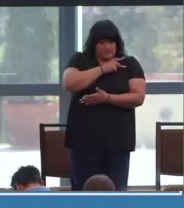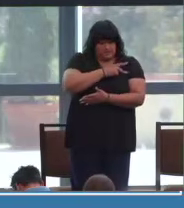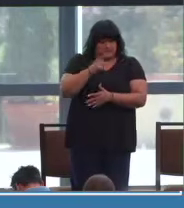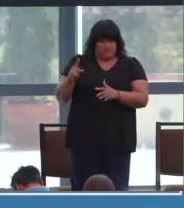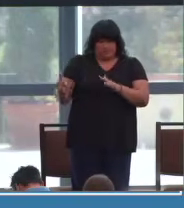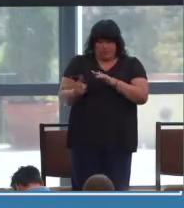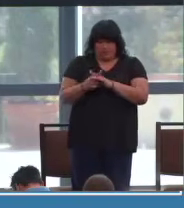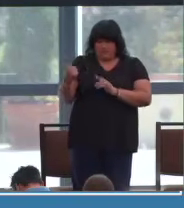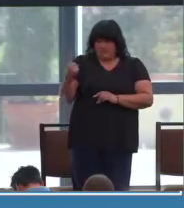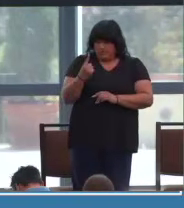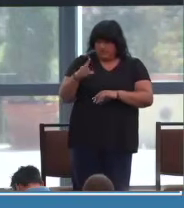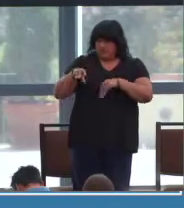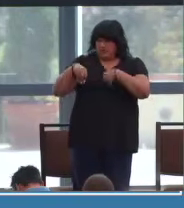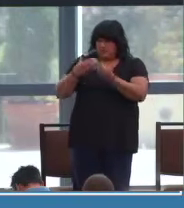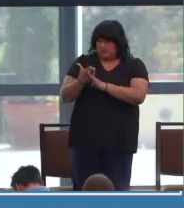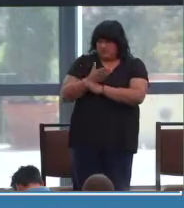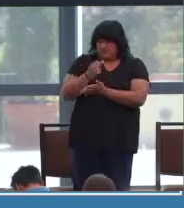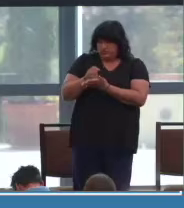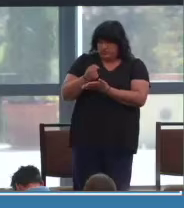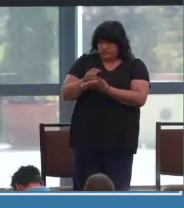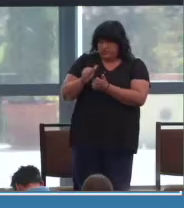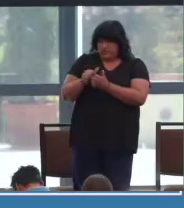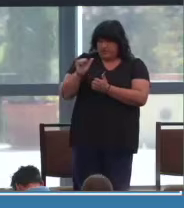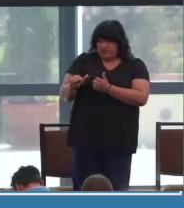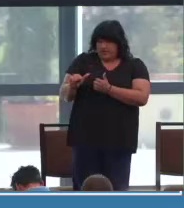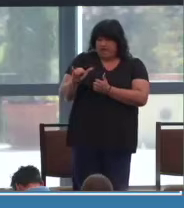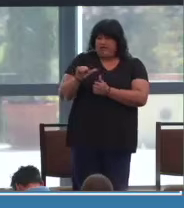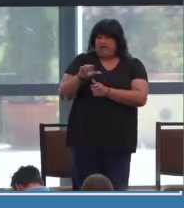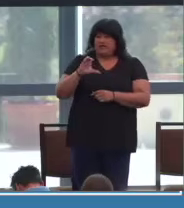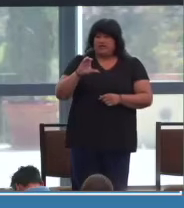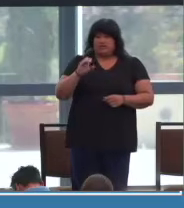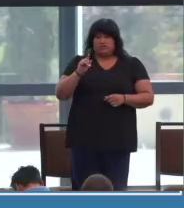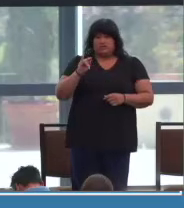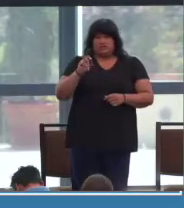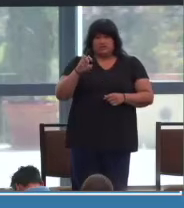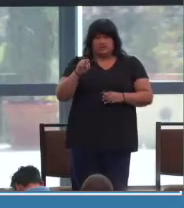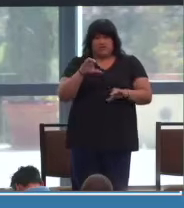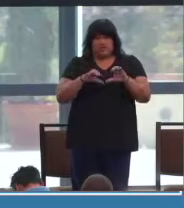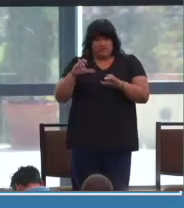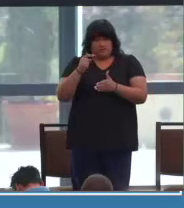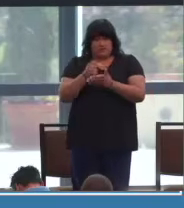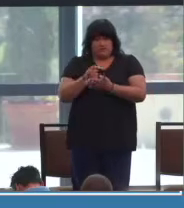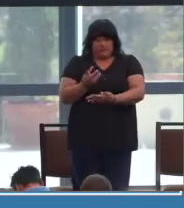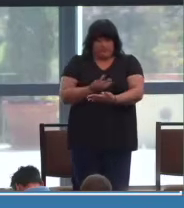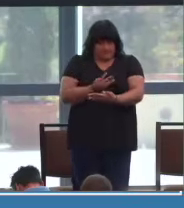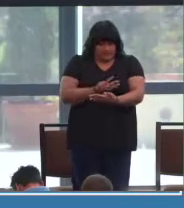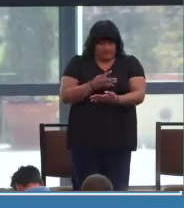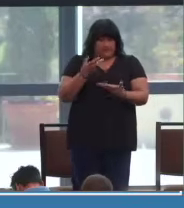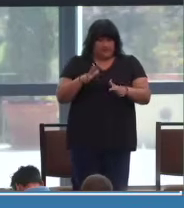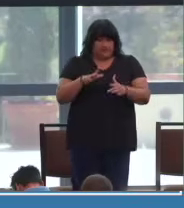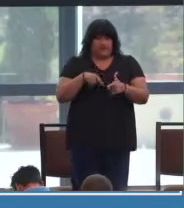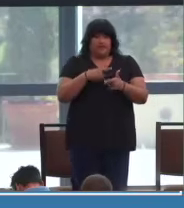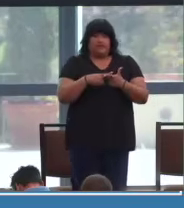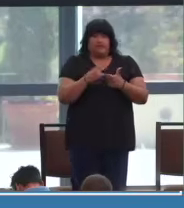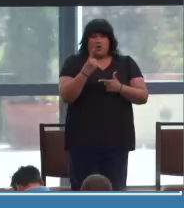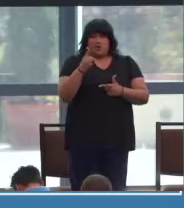pre-treatment with a conditioning chemotherapy, then they get a single dose of the CAR T cells.